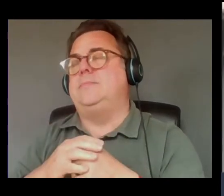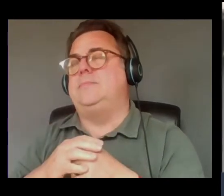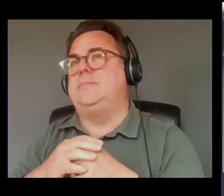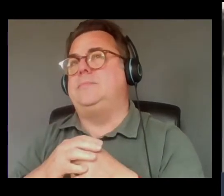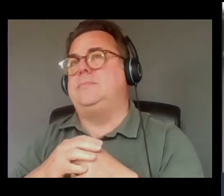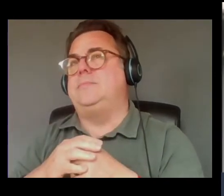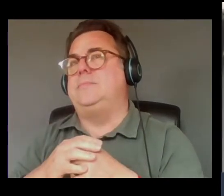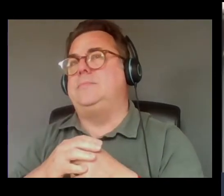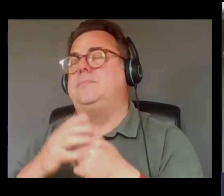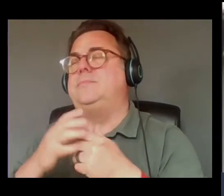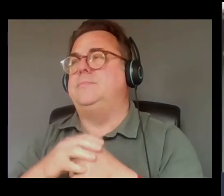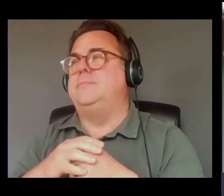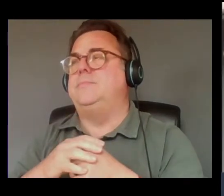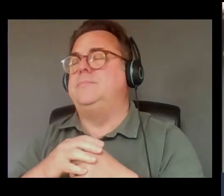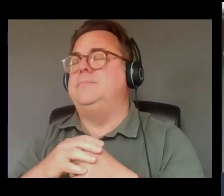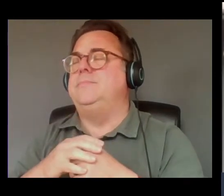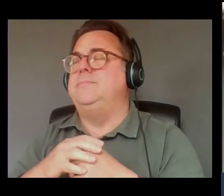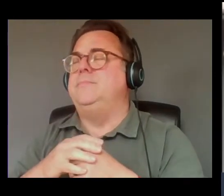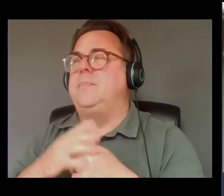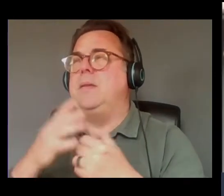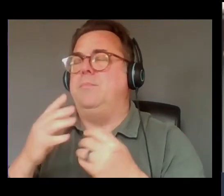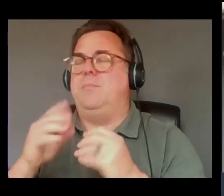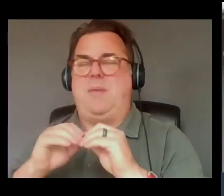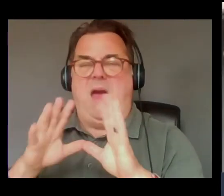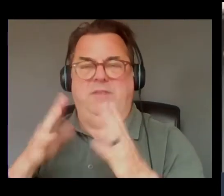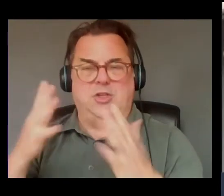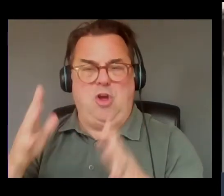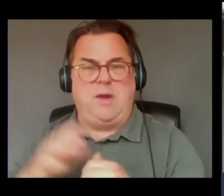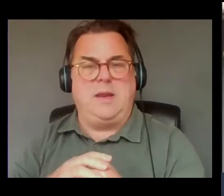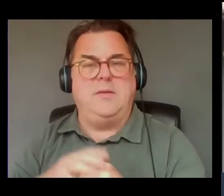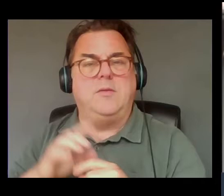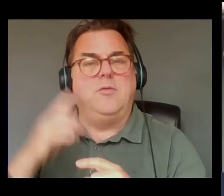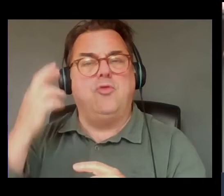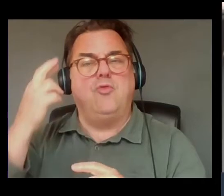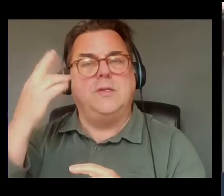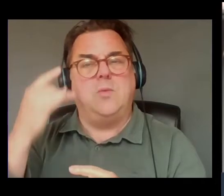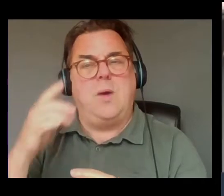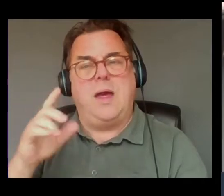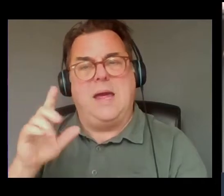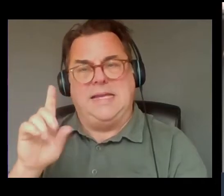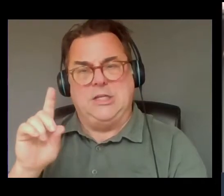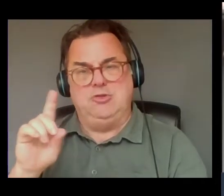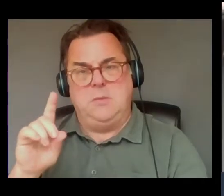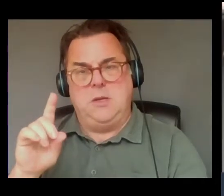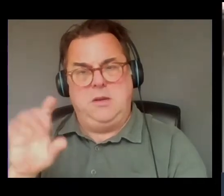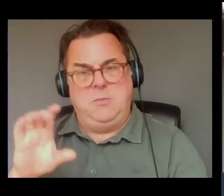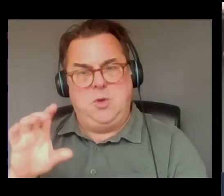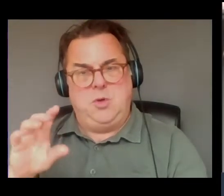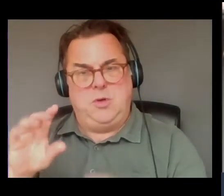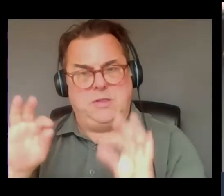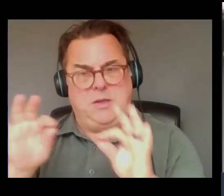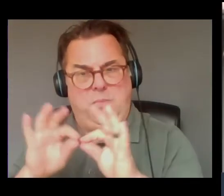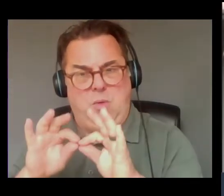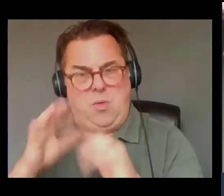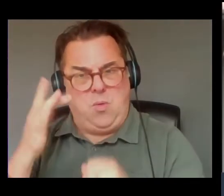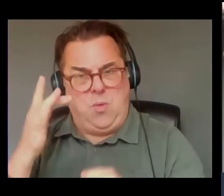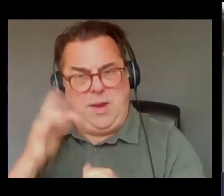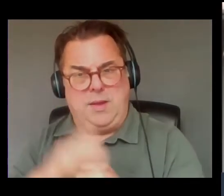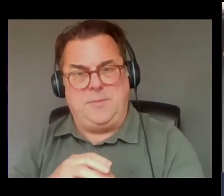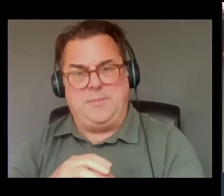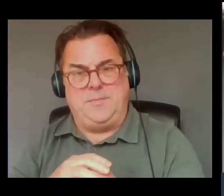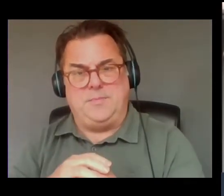and maybe this may be clear to everybody, why is distributed computing important here? Why is distributed computing important for